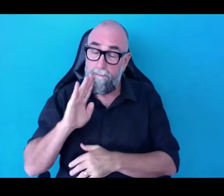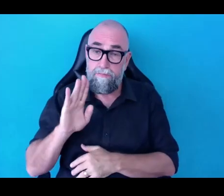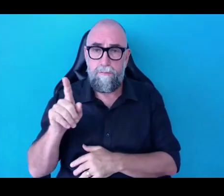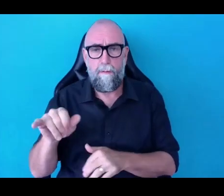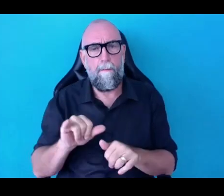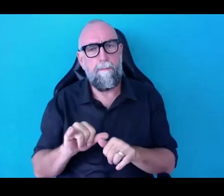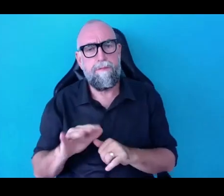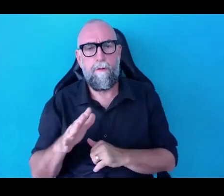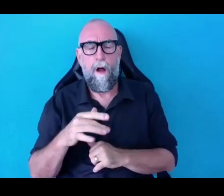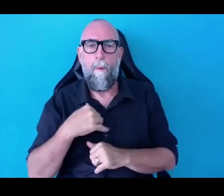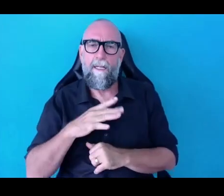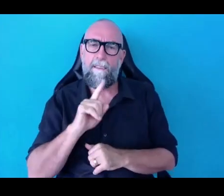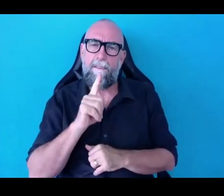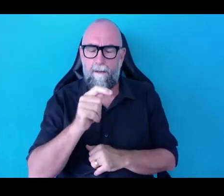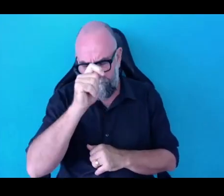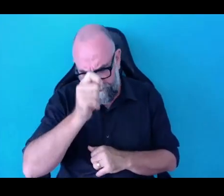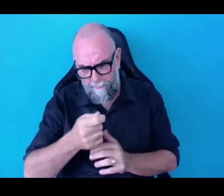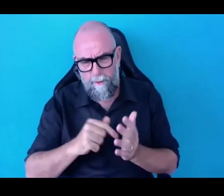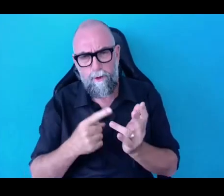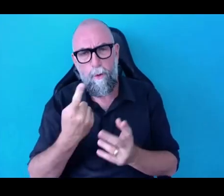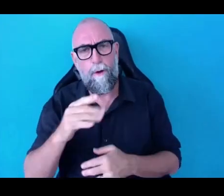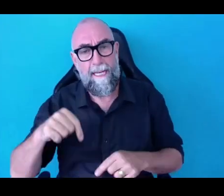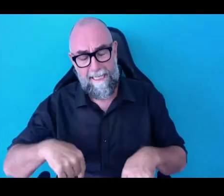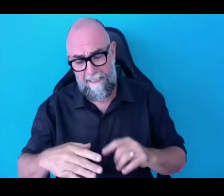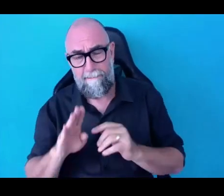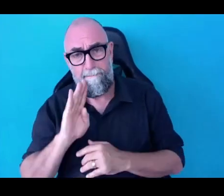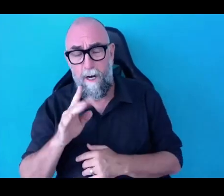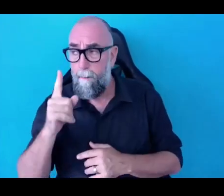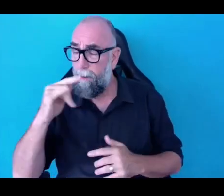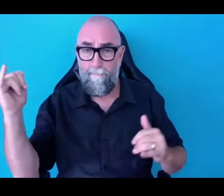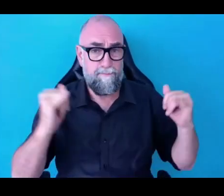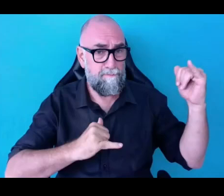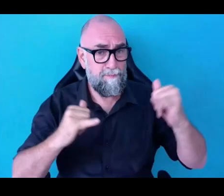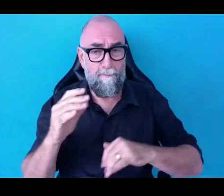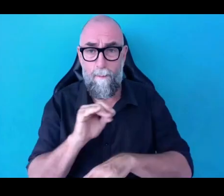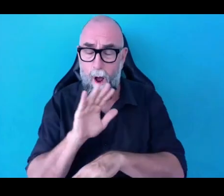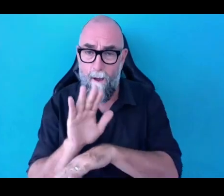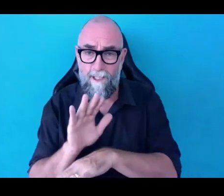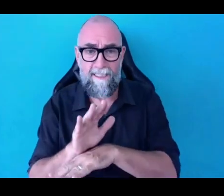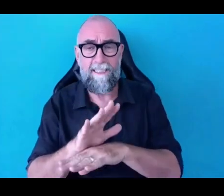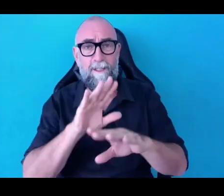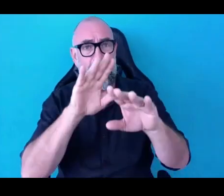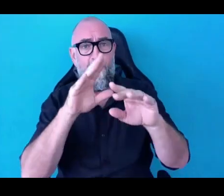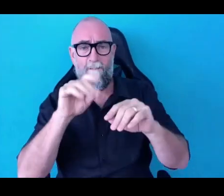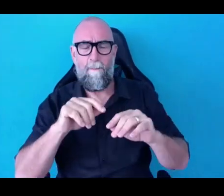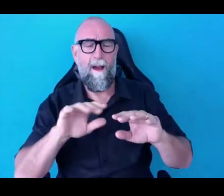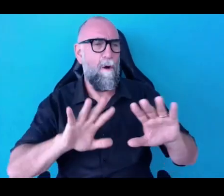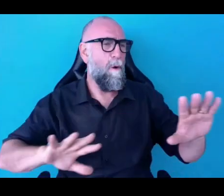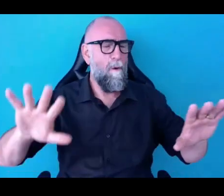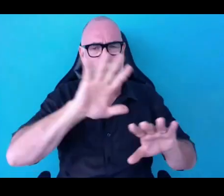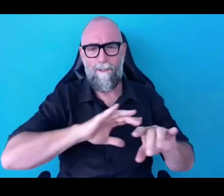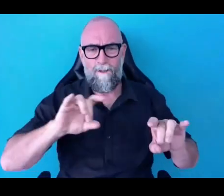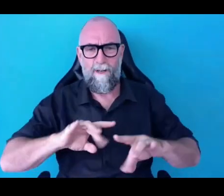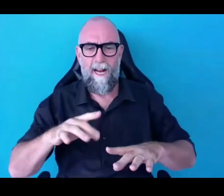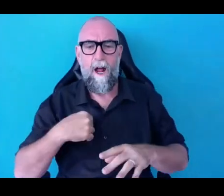travelled internationally to be here, and finally all the teachers, artists, cultural practitioners and thought leaders. As the